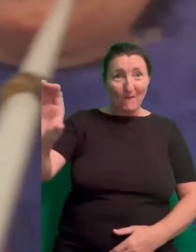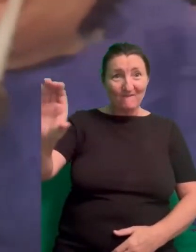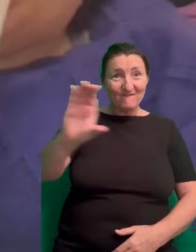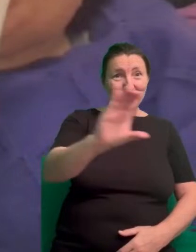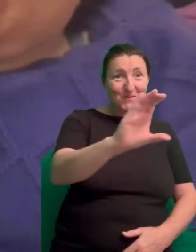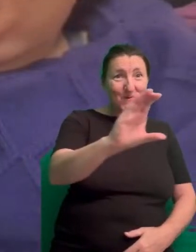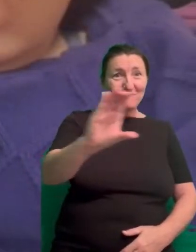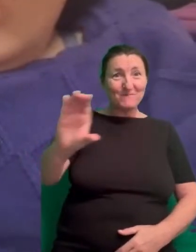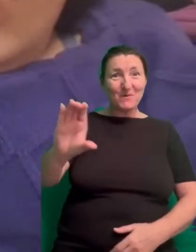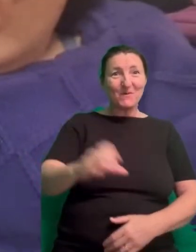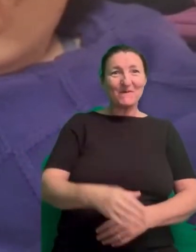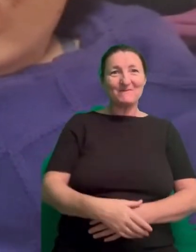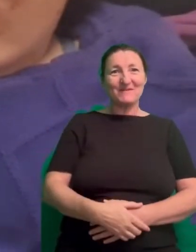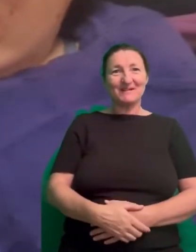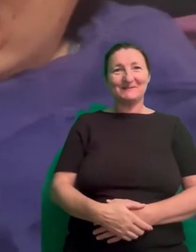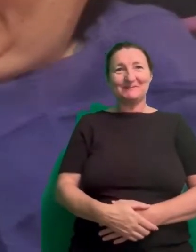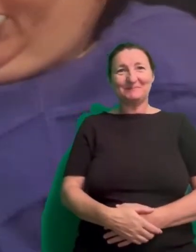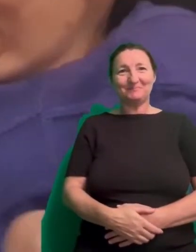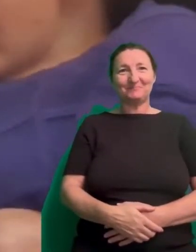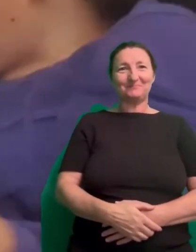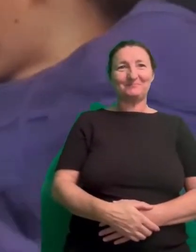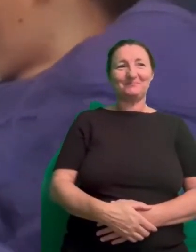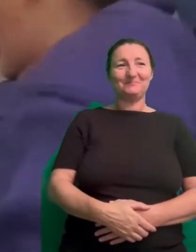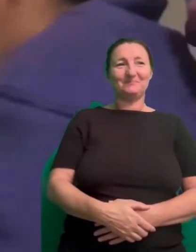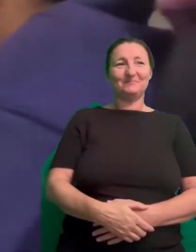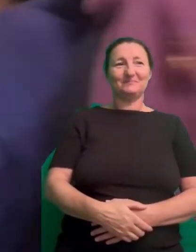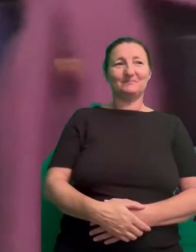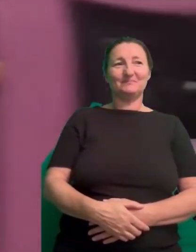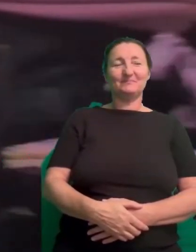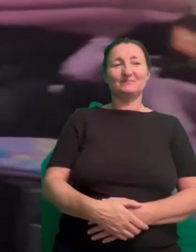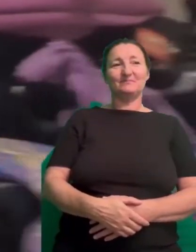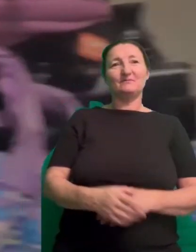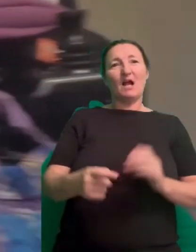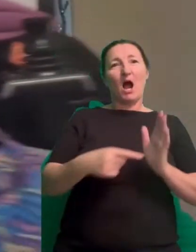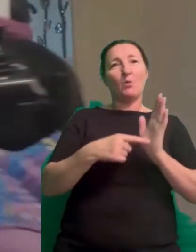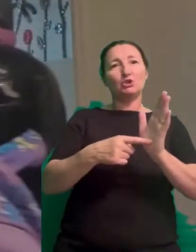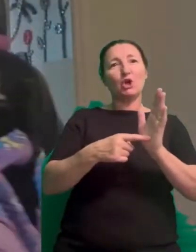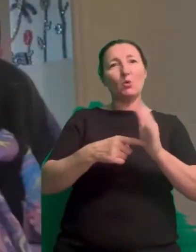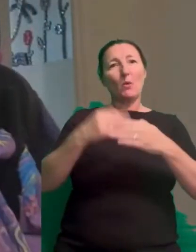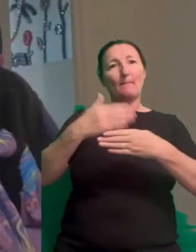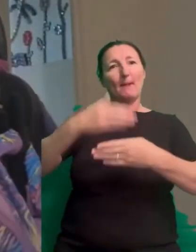And I will demonstrate opening the blind.